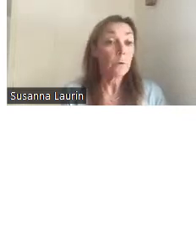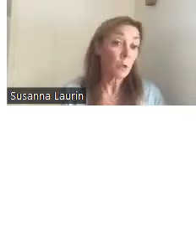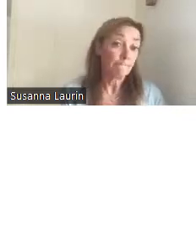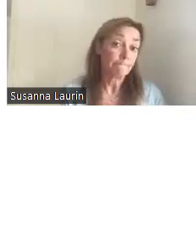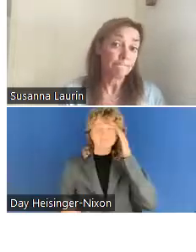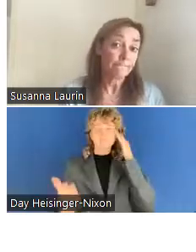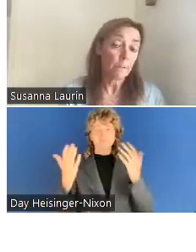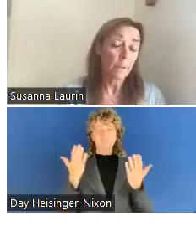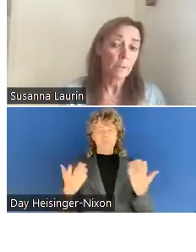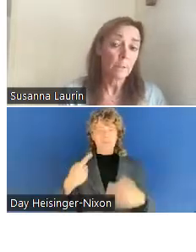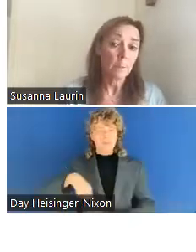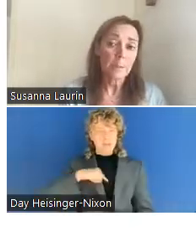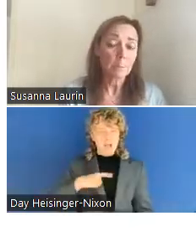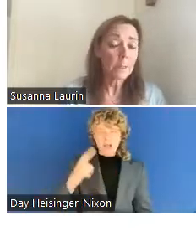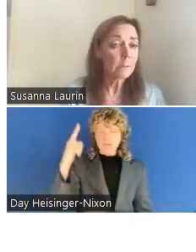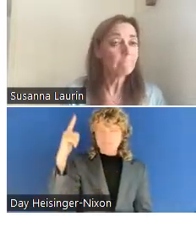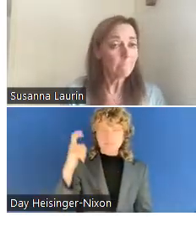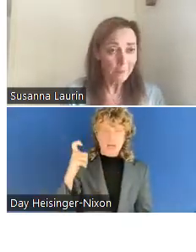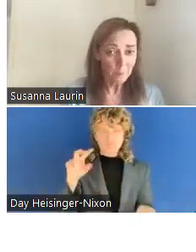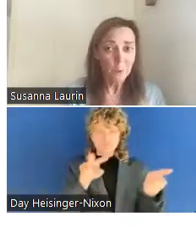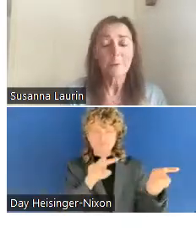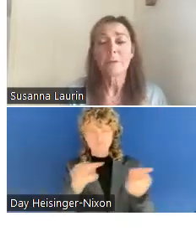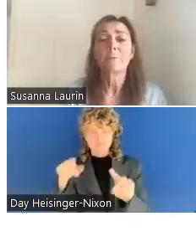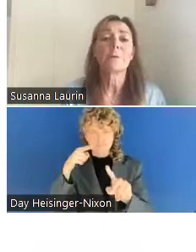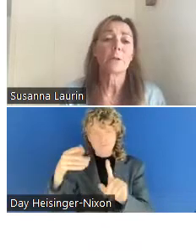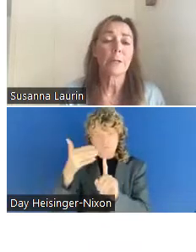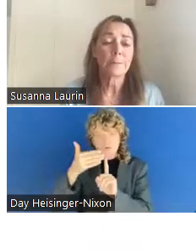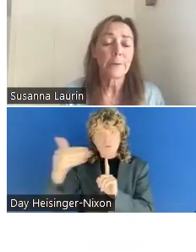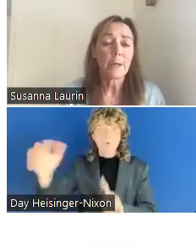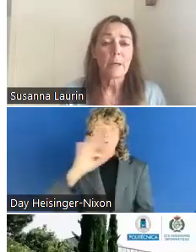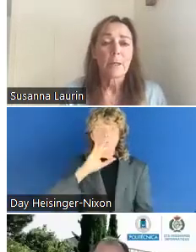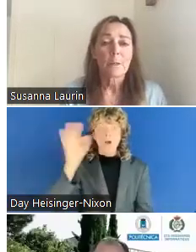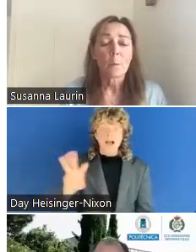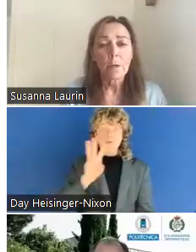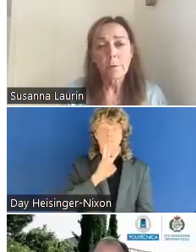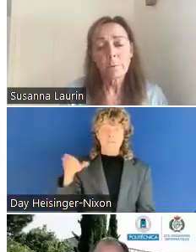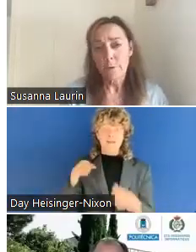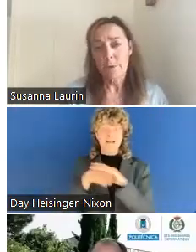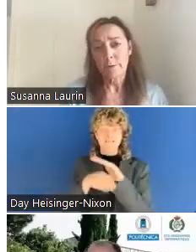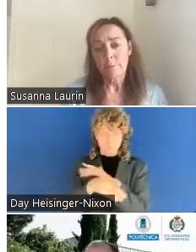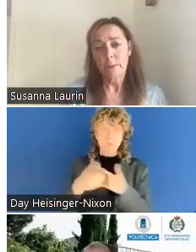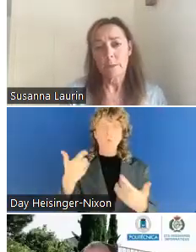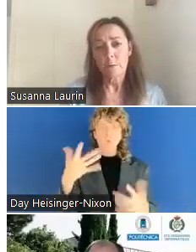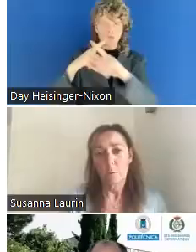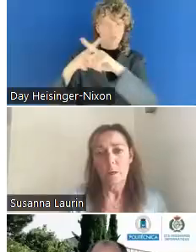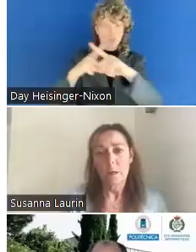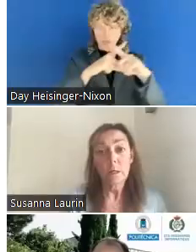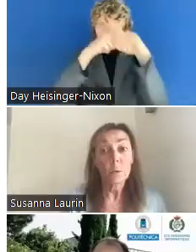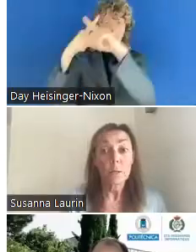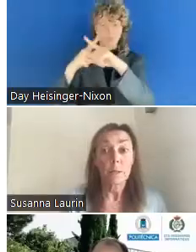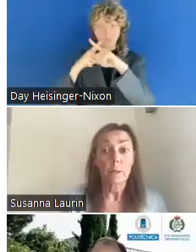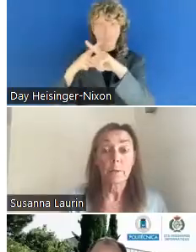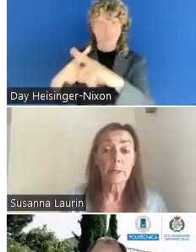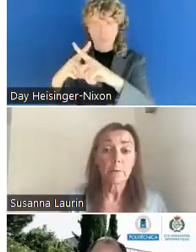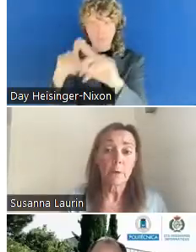into the future because web accessibility, as we know, is a moving target. So one of the positive aspects of the way the EU